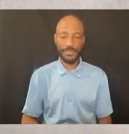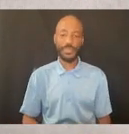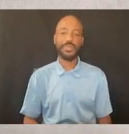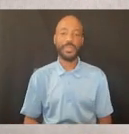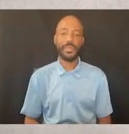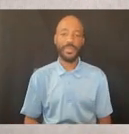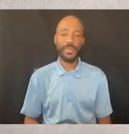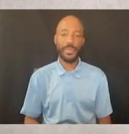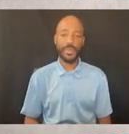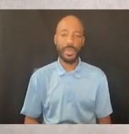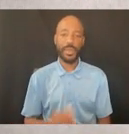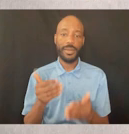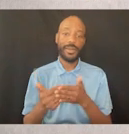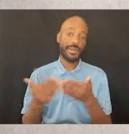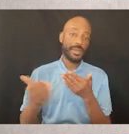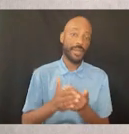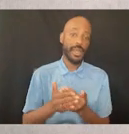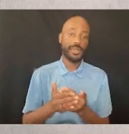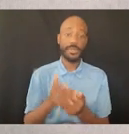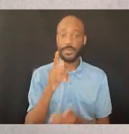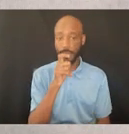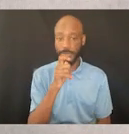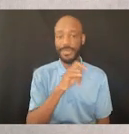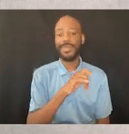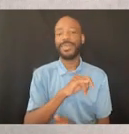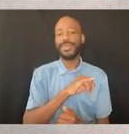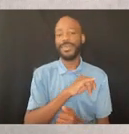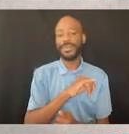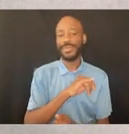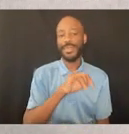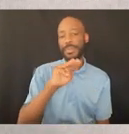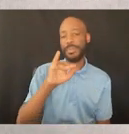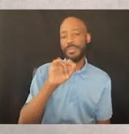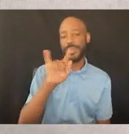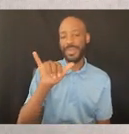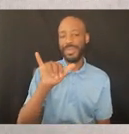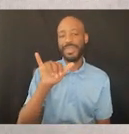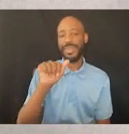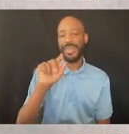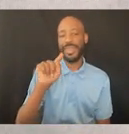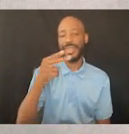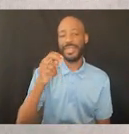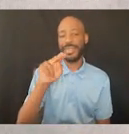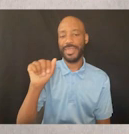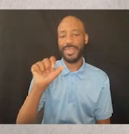Our next artist and last artist for today is Misty Athena Stokes.